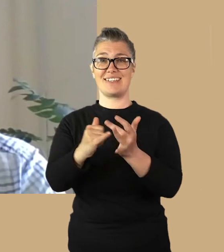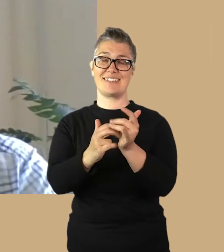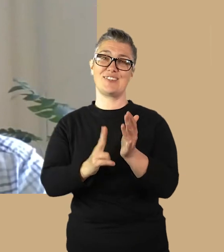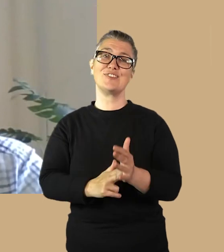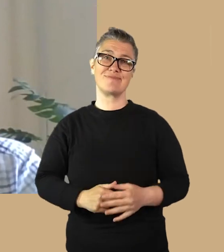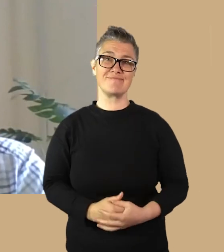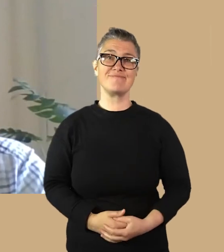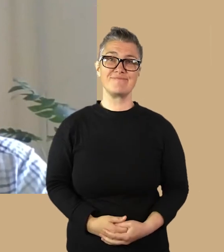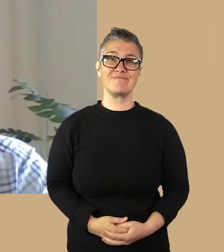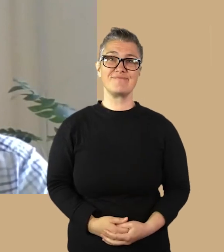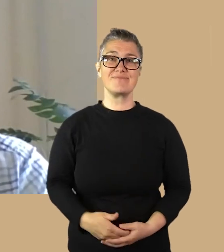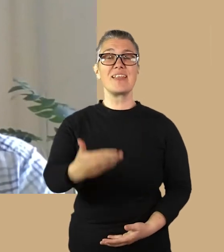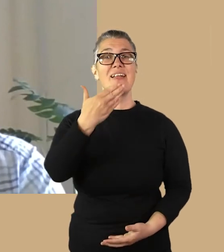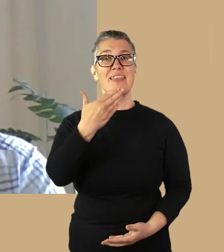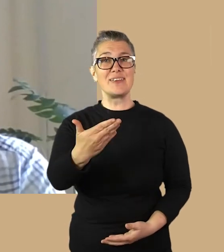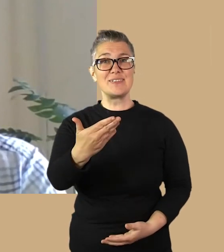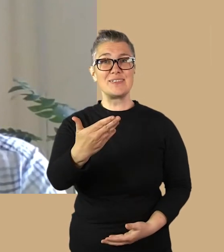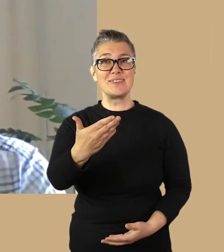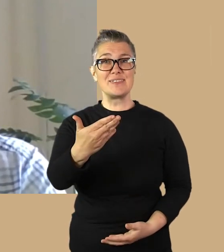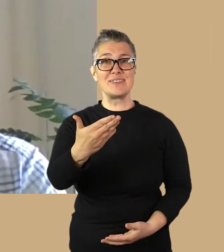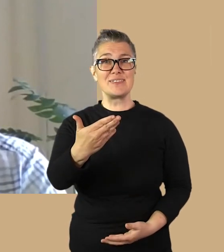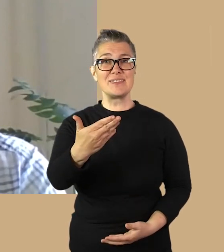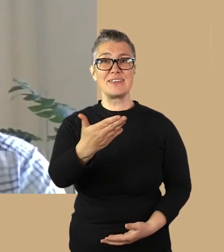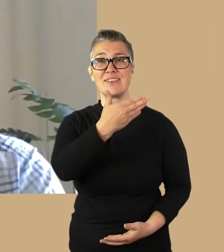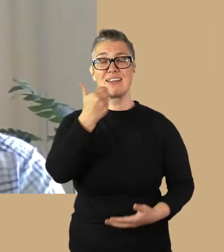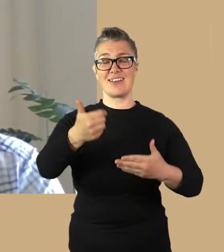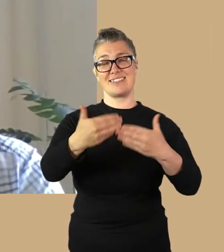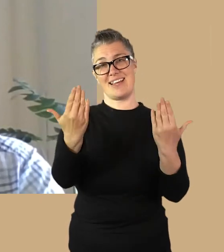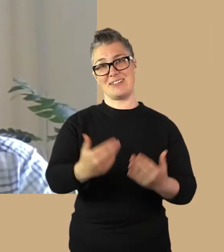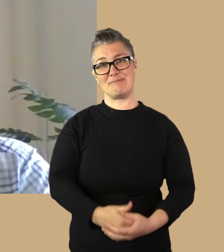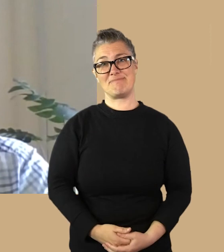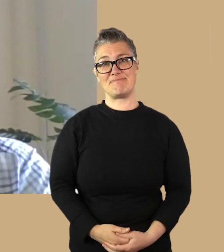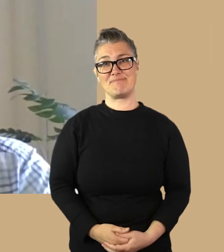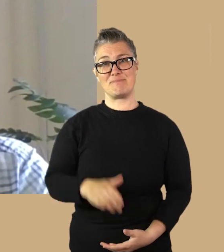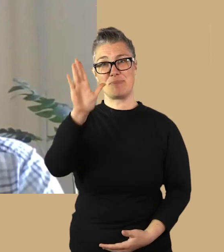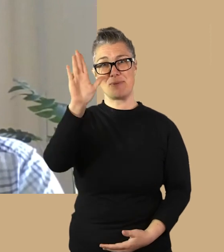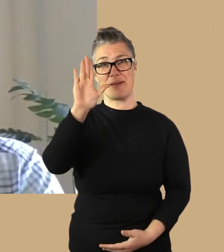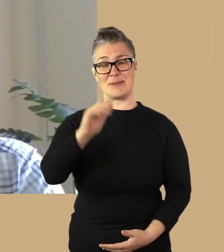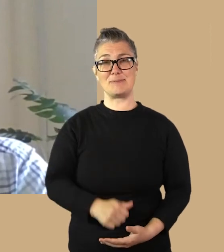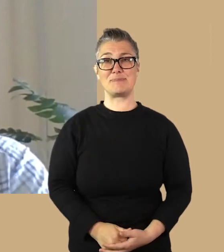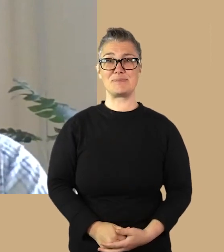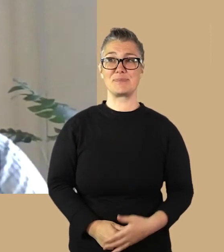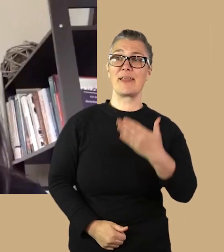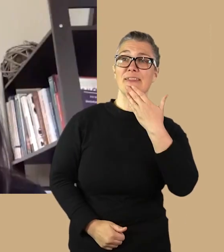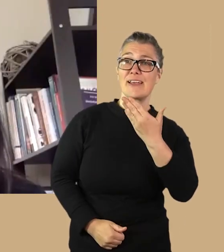the next session. Thank you very much and have a nice day.